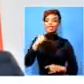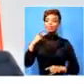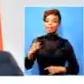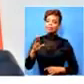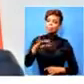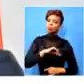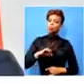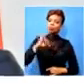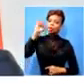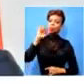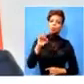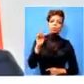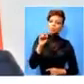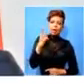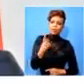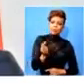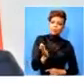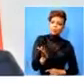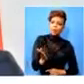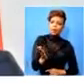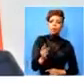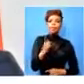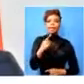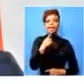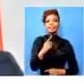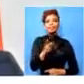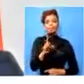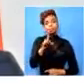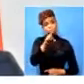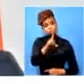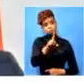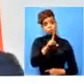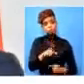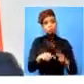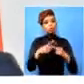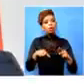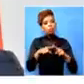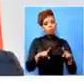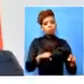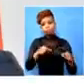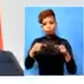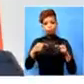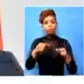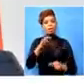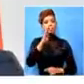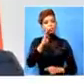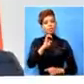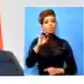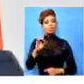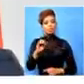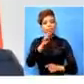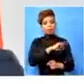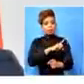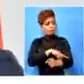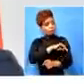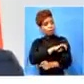to go, and they come around and say that we are opposed to BEE. Hang on. Since